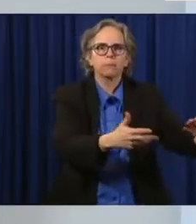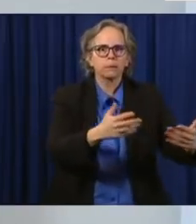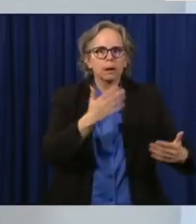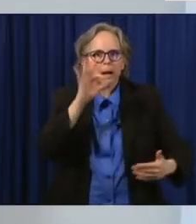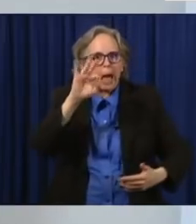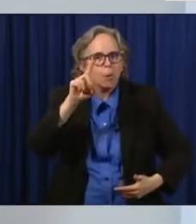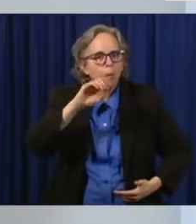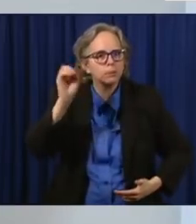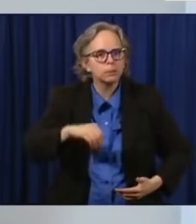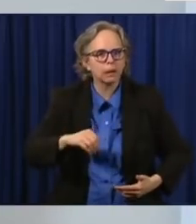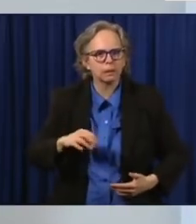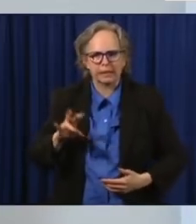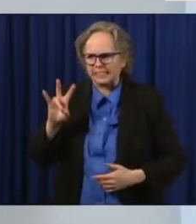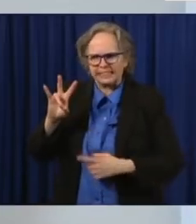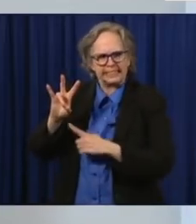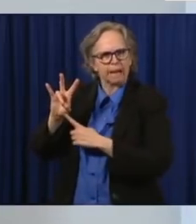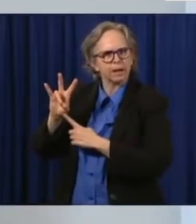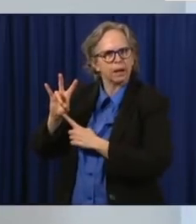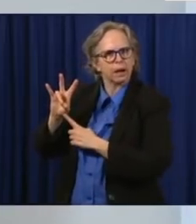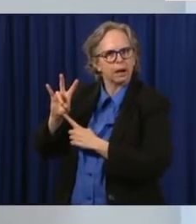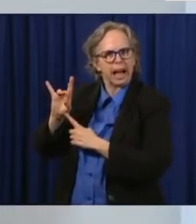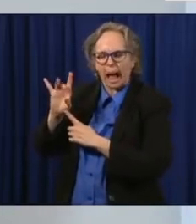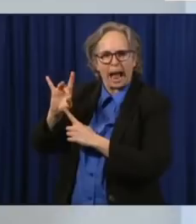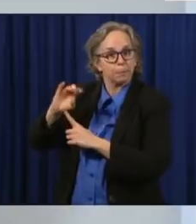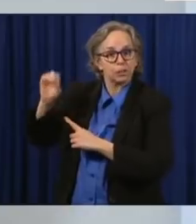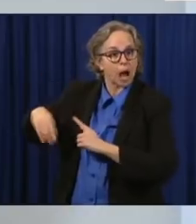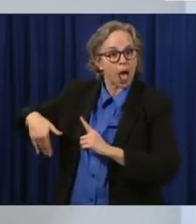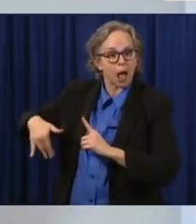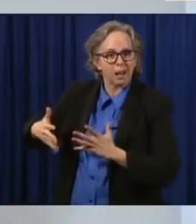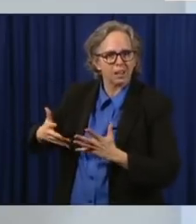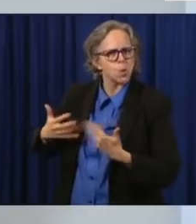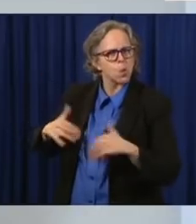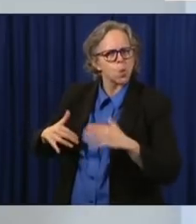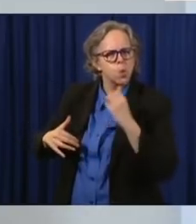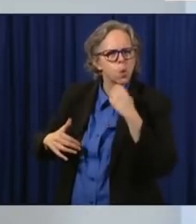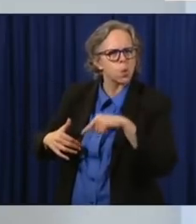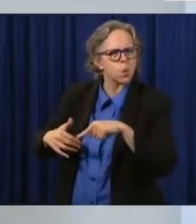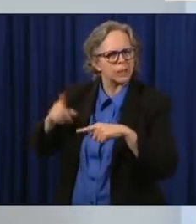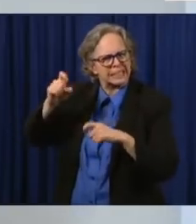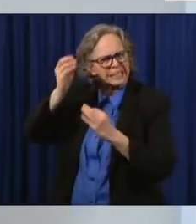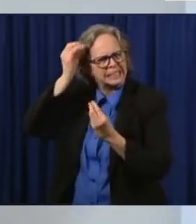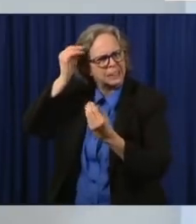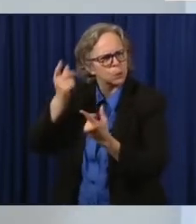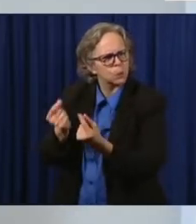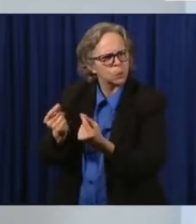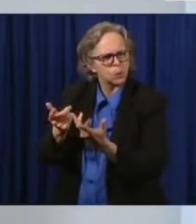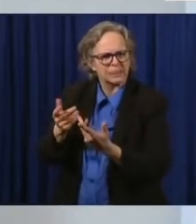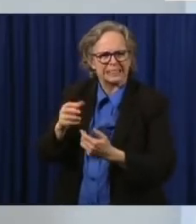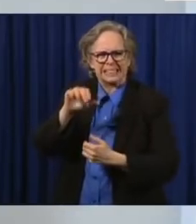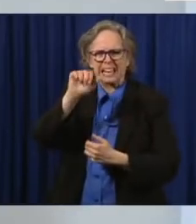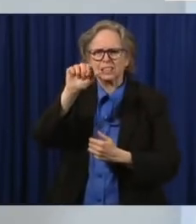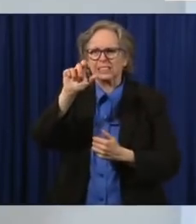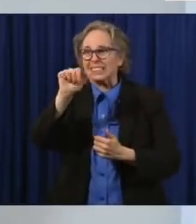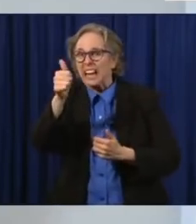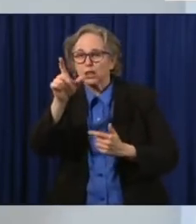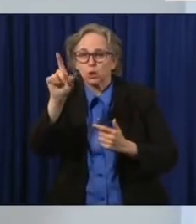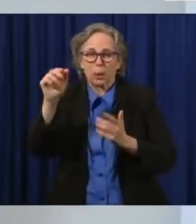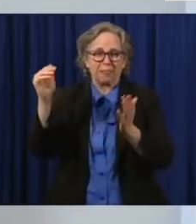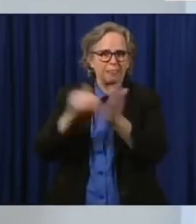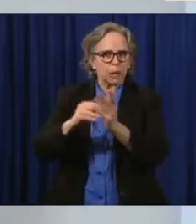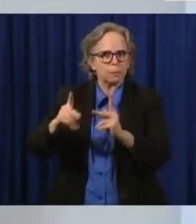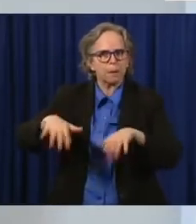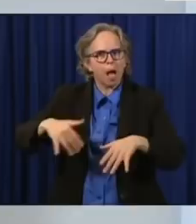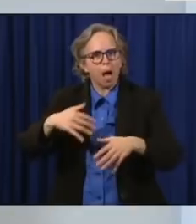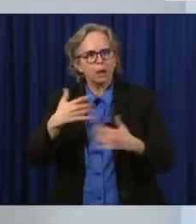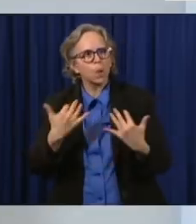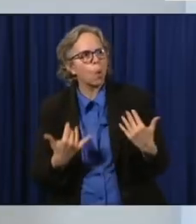9%, it's still a large number of people. That's still tens of thousands of people who have not had their issues resolved,